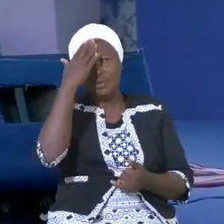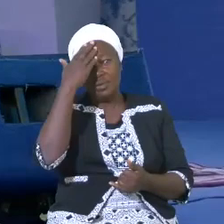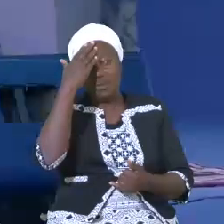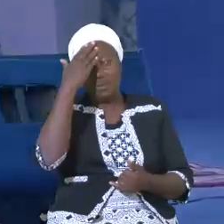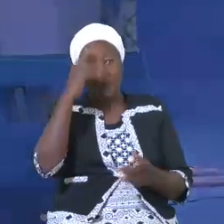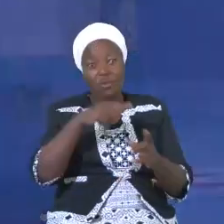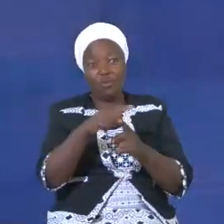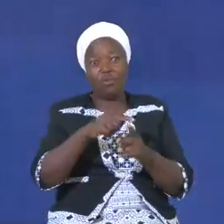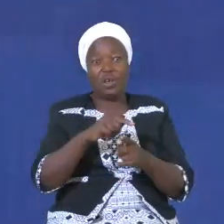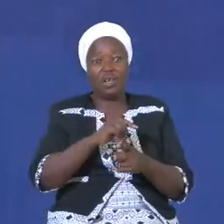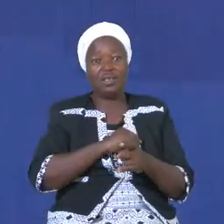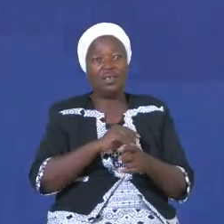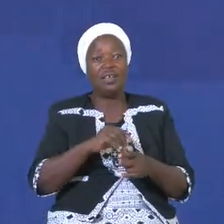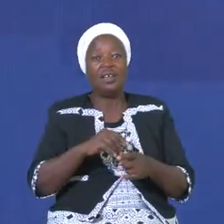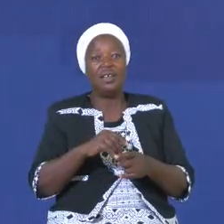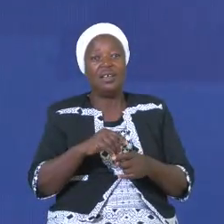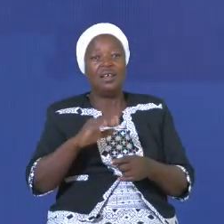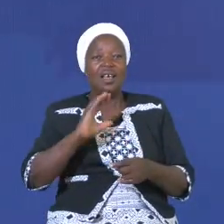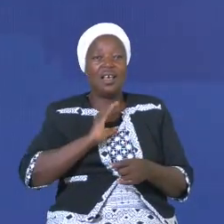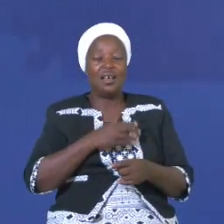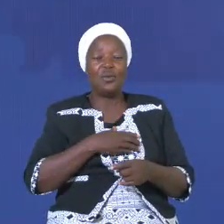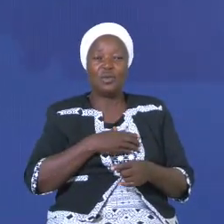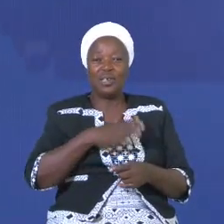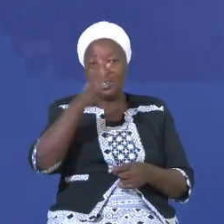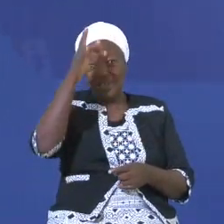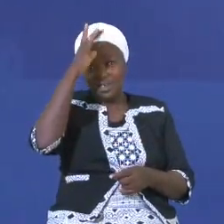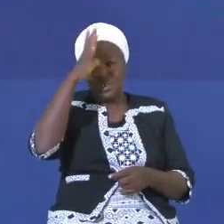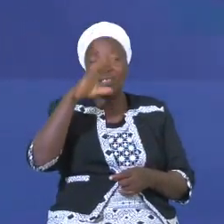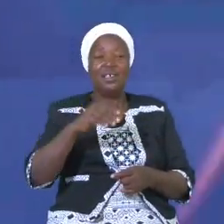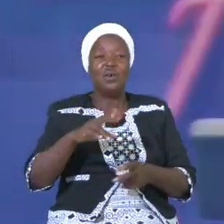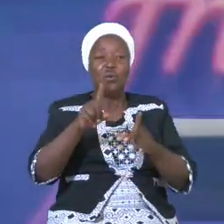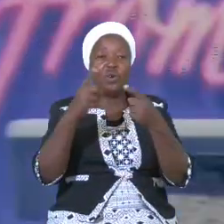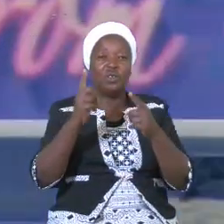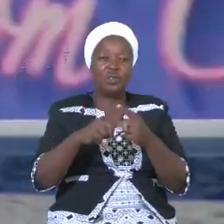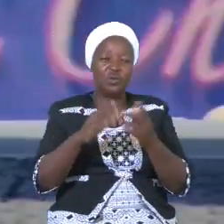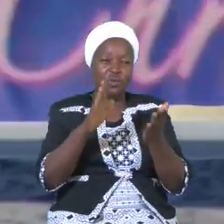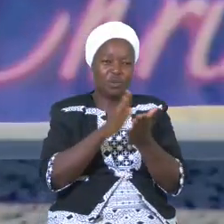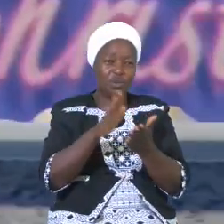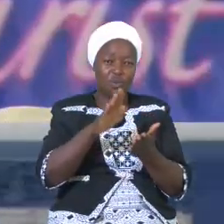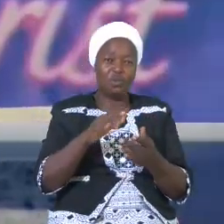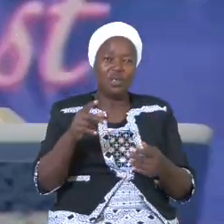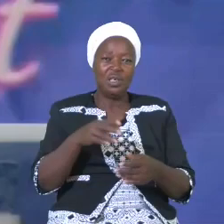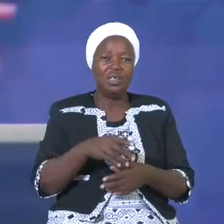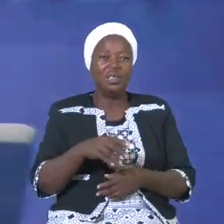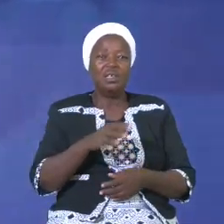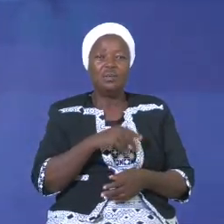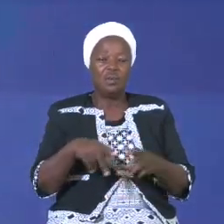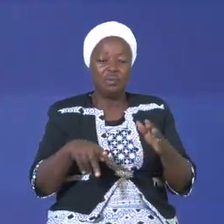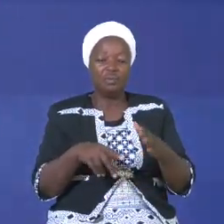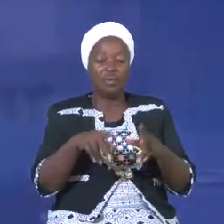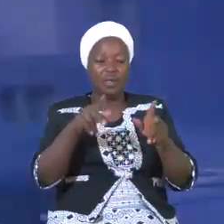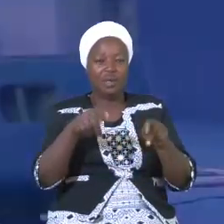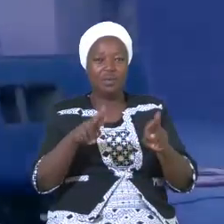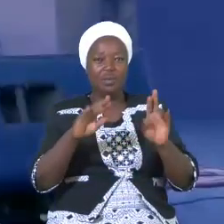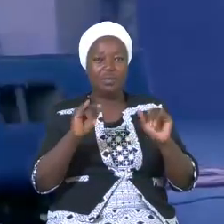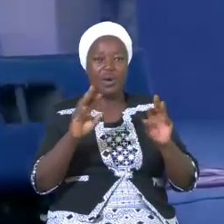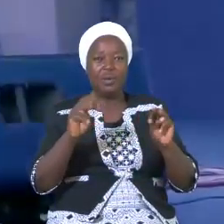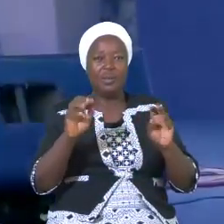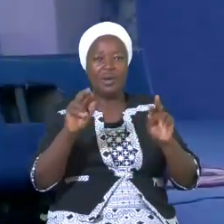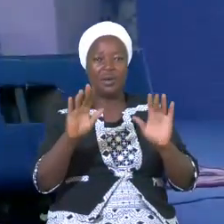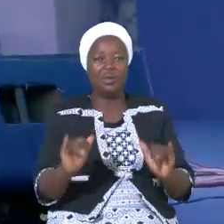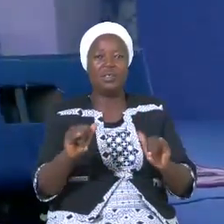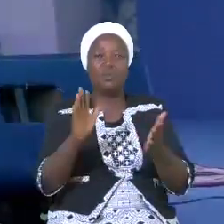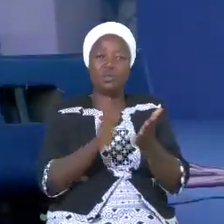school primary school there were people that came to the primary school like